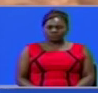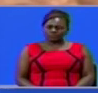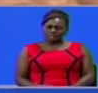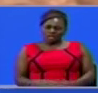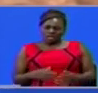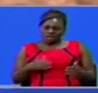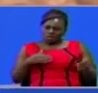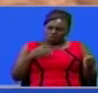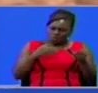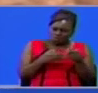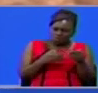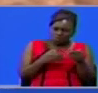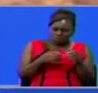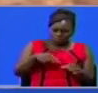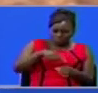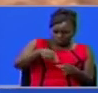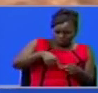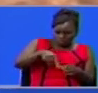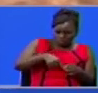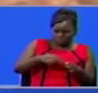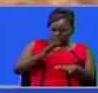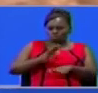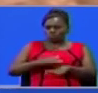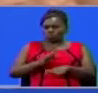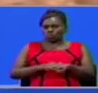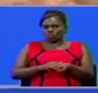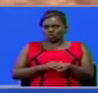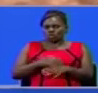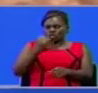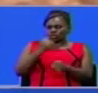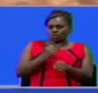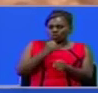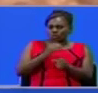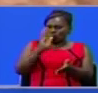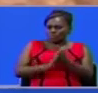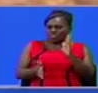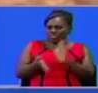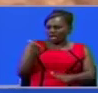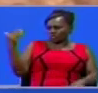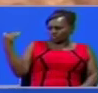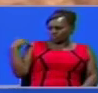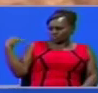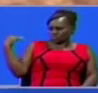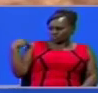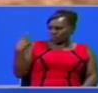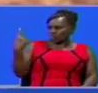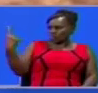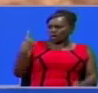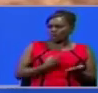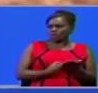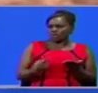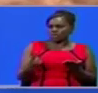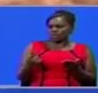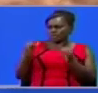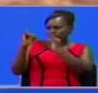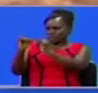Averagely, shimo tu mzuri, na penye kazi naenda bila kusumbua. In a week, an